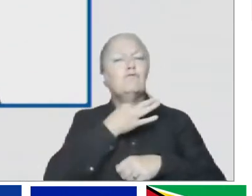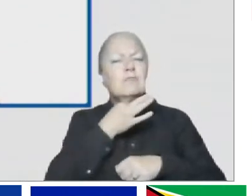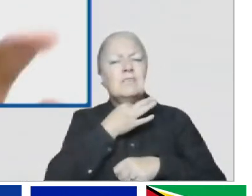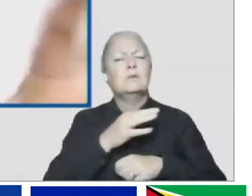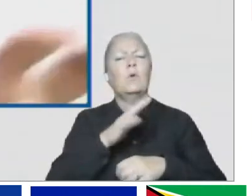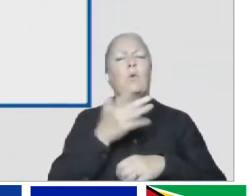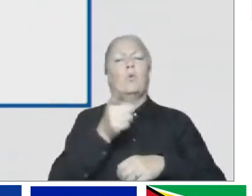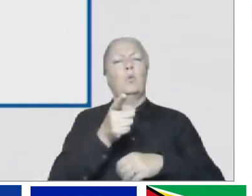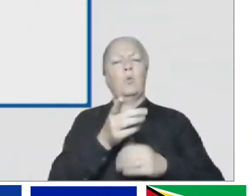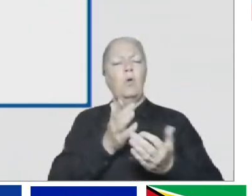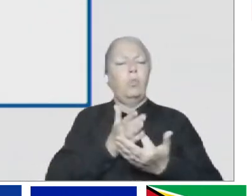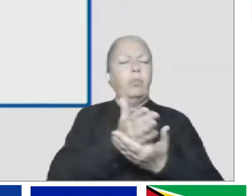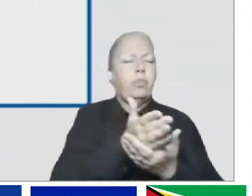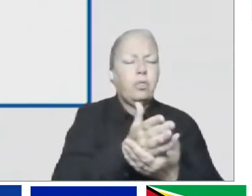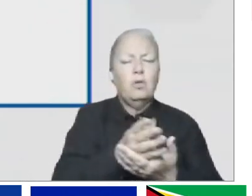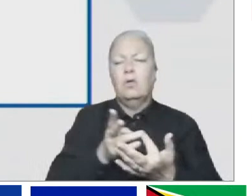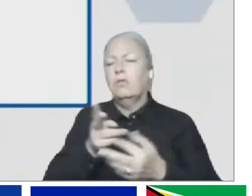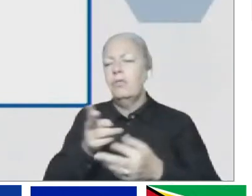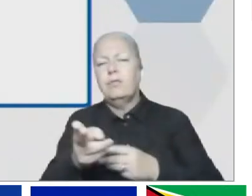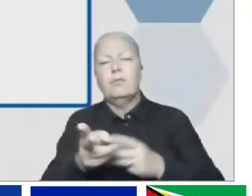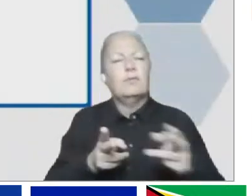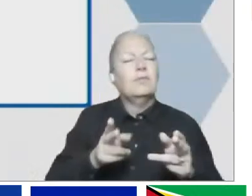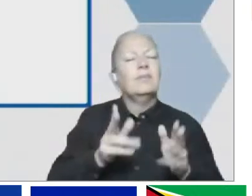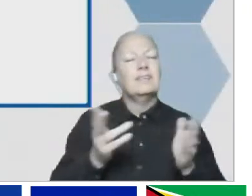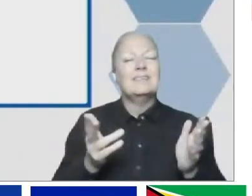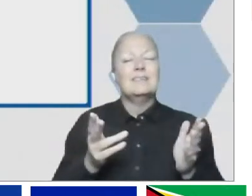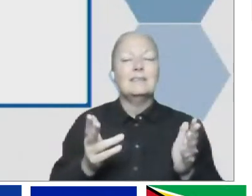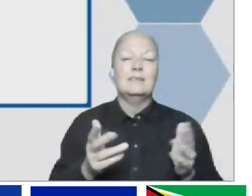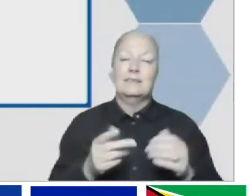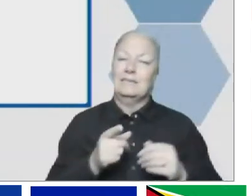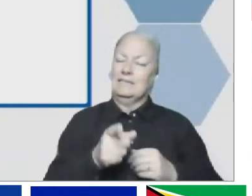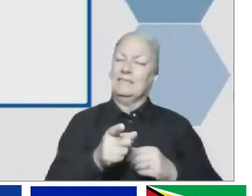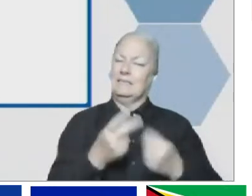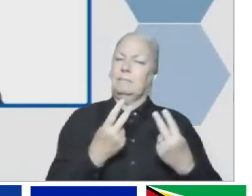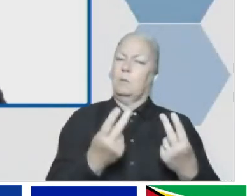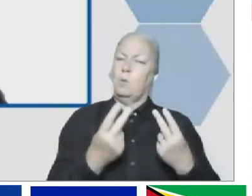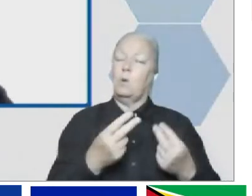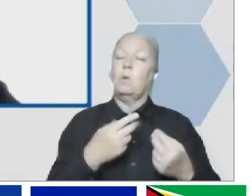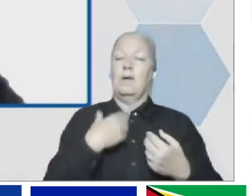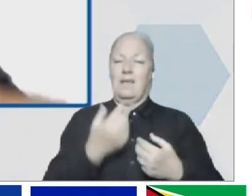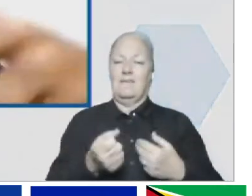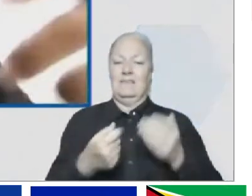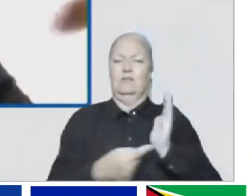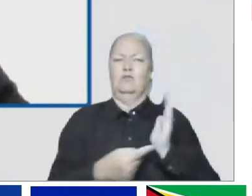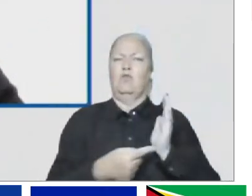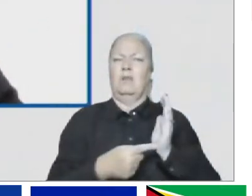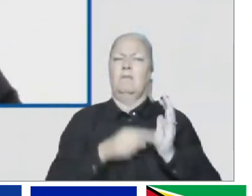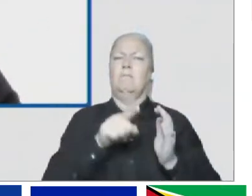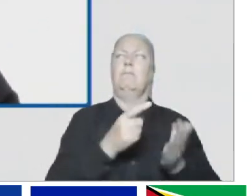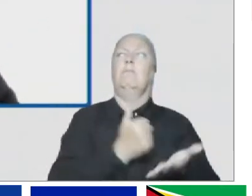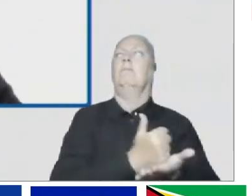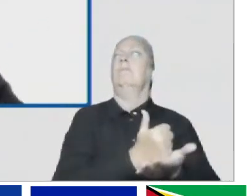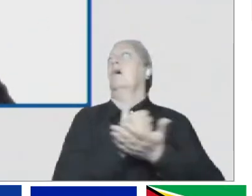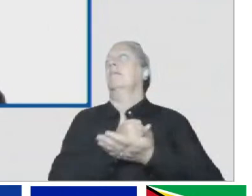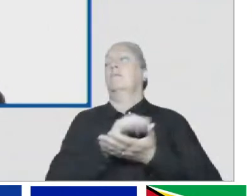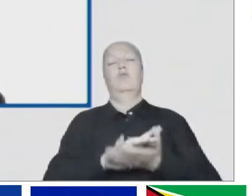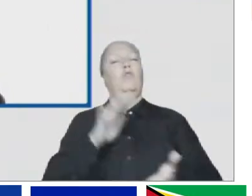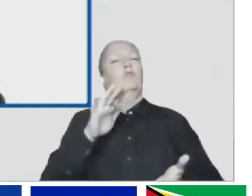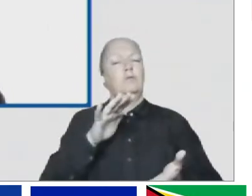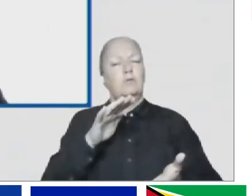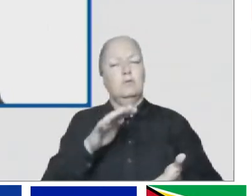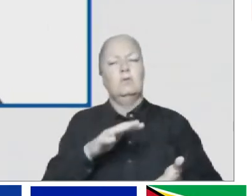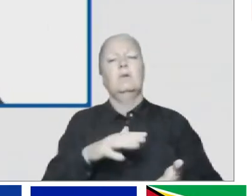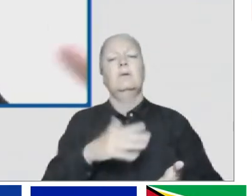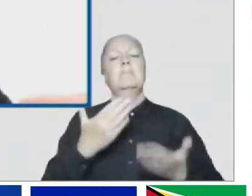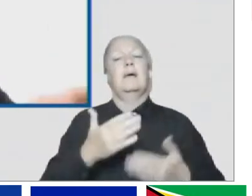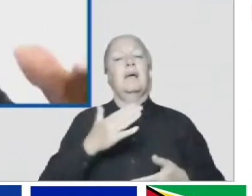So the efficiencies brought about by technology we found to be extremely useful. As we had to move educational service delivery online for a